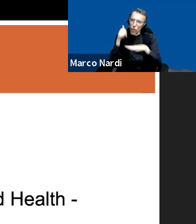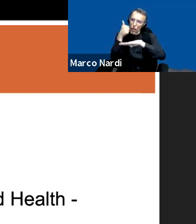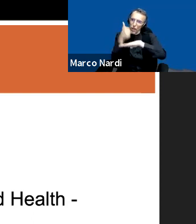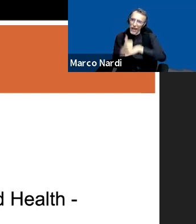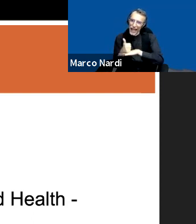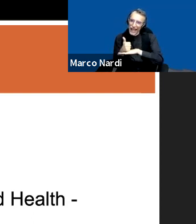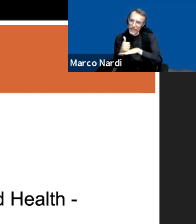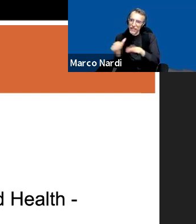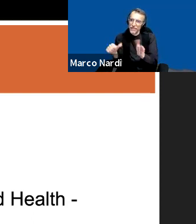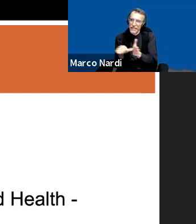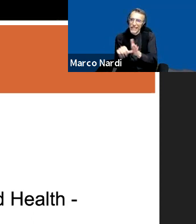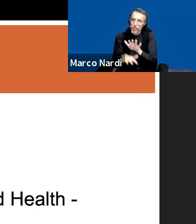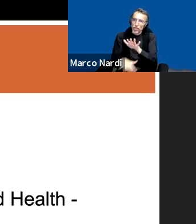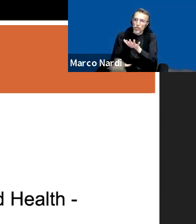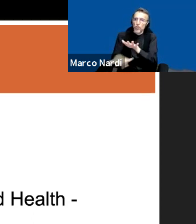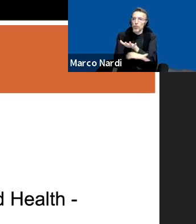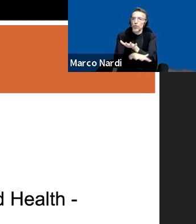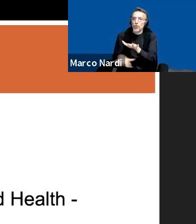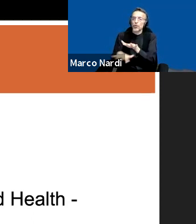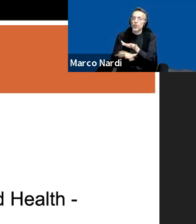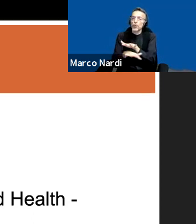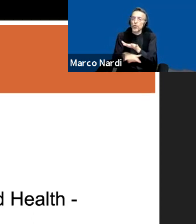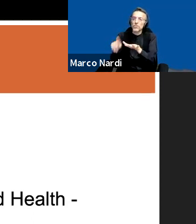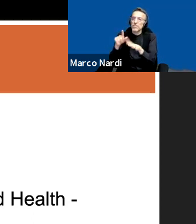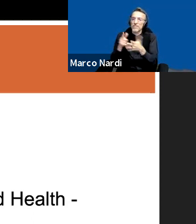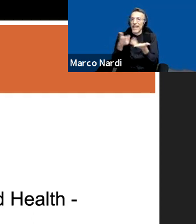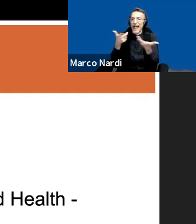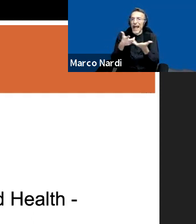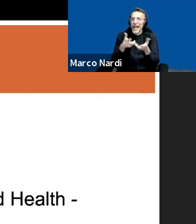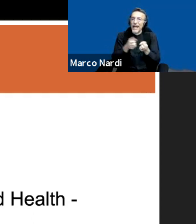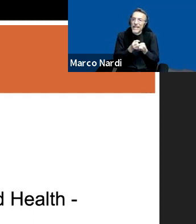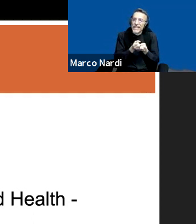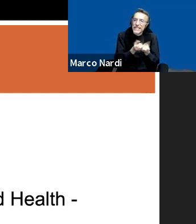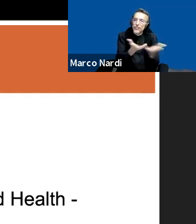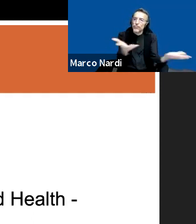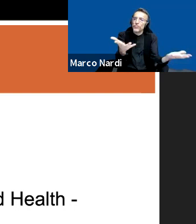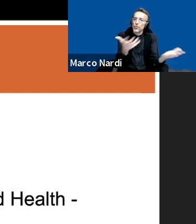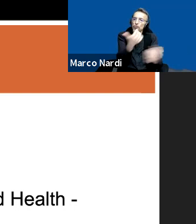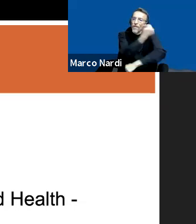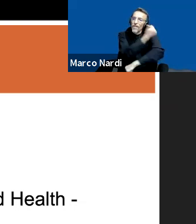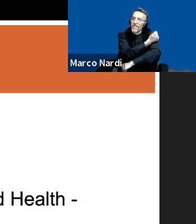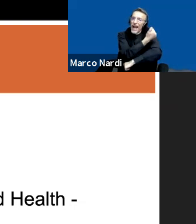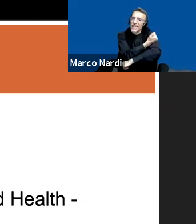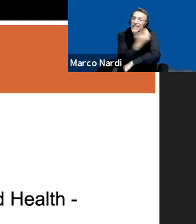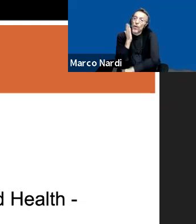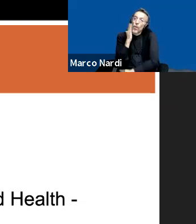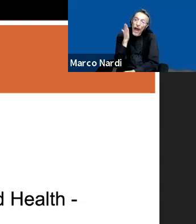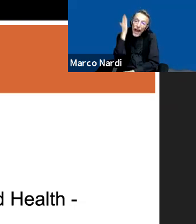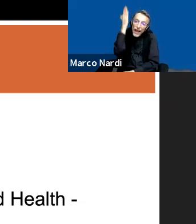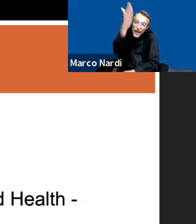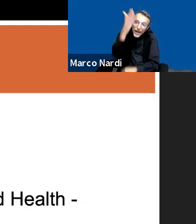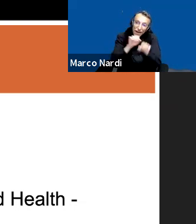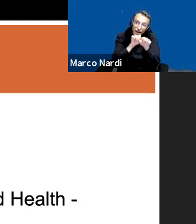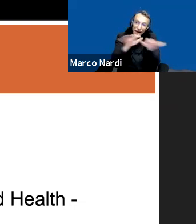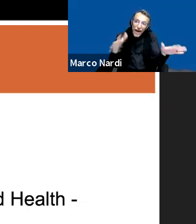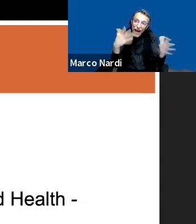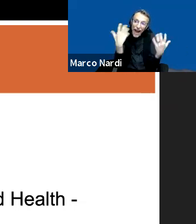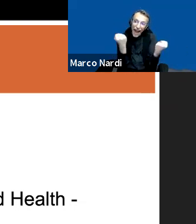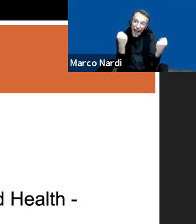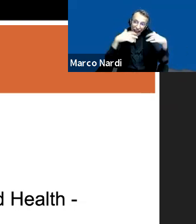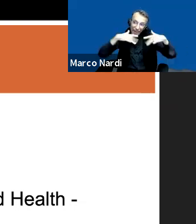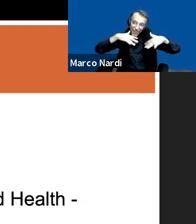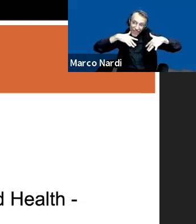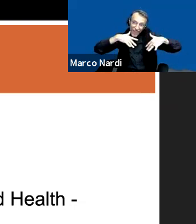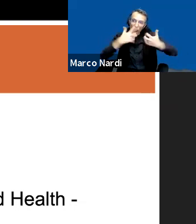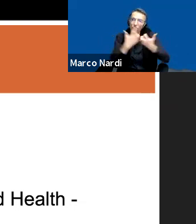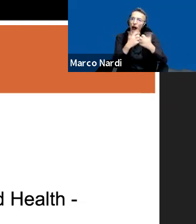that are concerned with things like distribution of vaccines when they become available, and the politics of the international relations